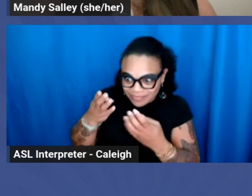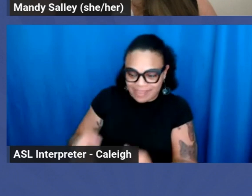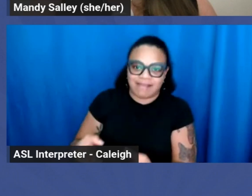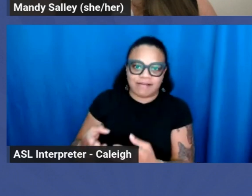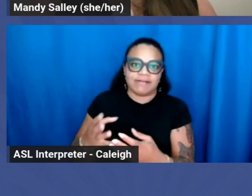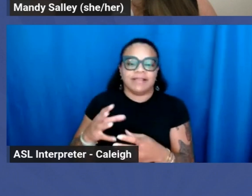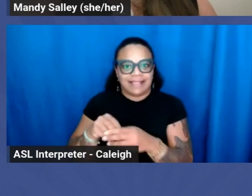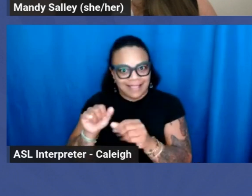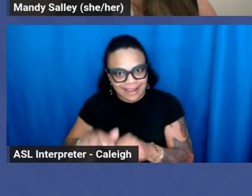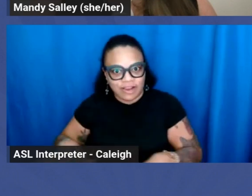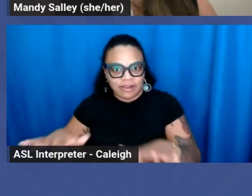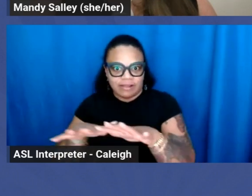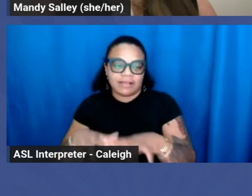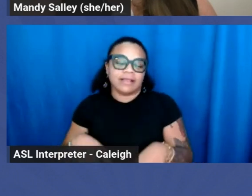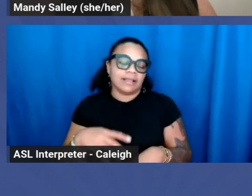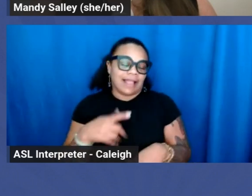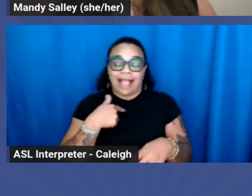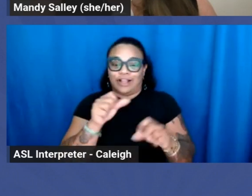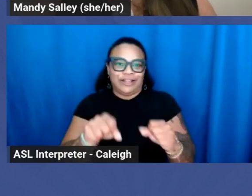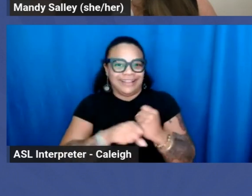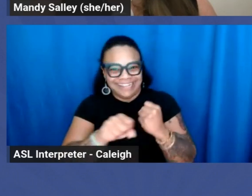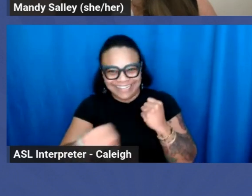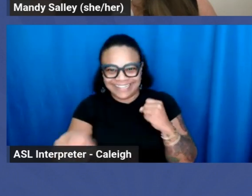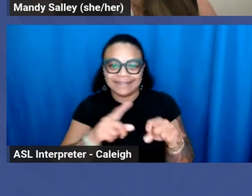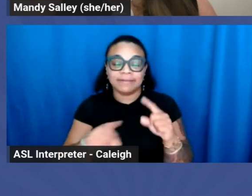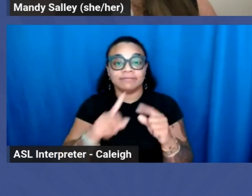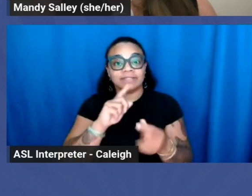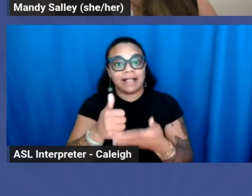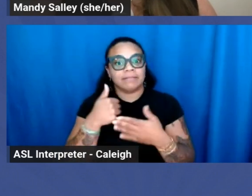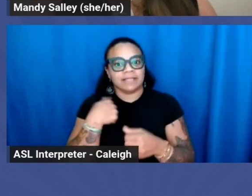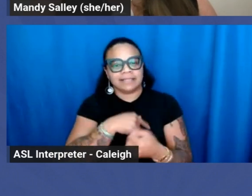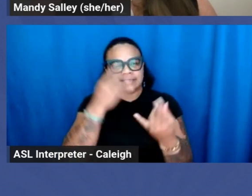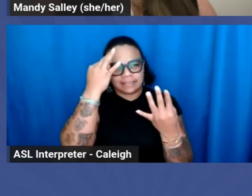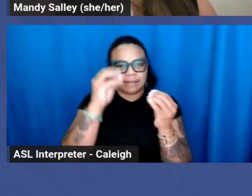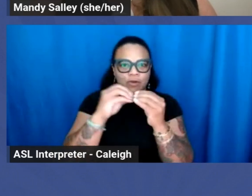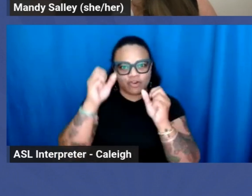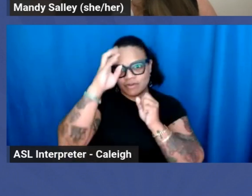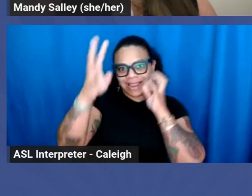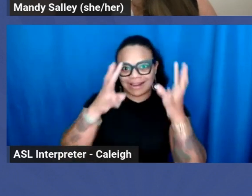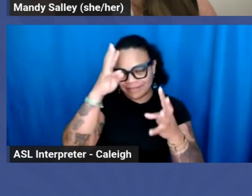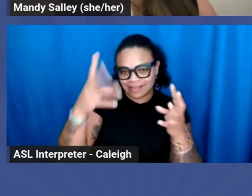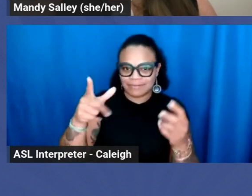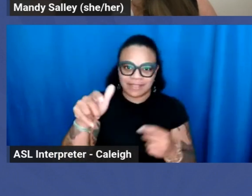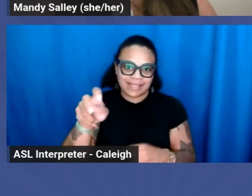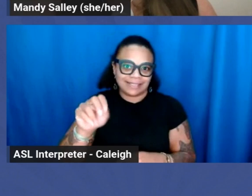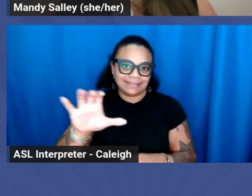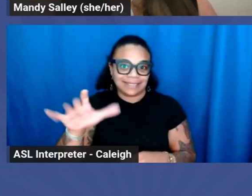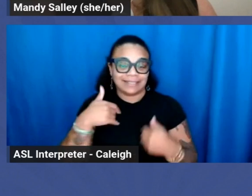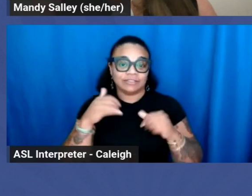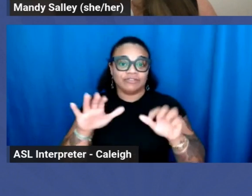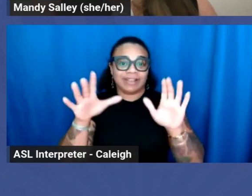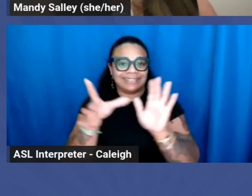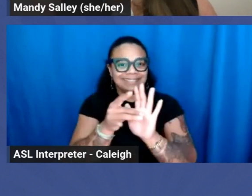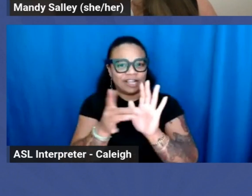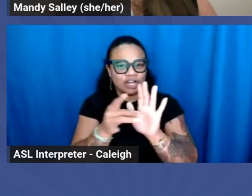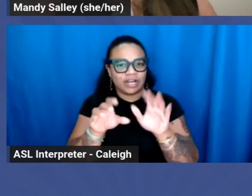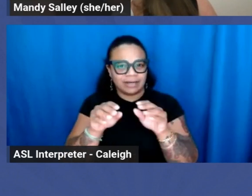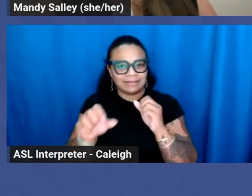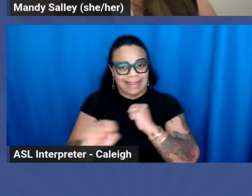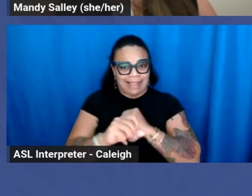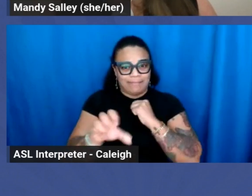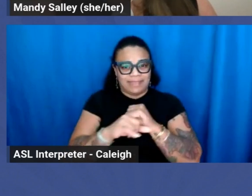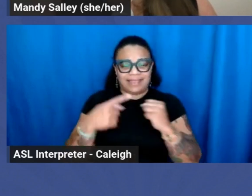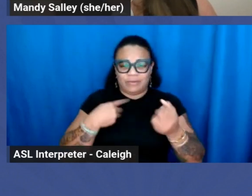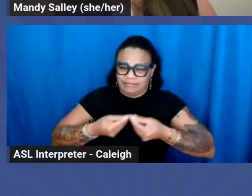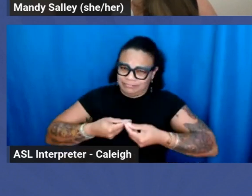more creatively in smaller scale, whether, Plenty has a great sticker campaign. We've distributed thousands and thousands of